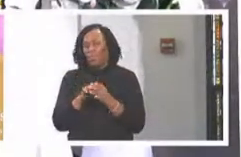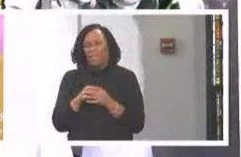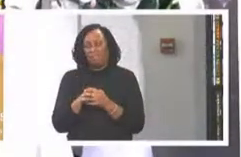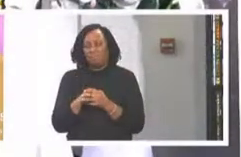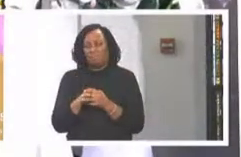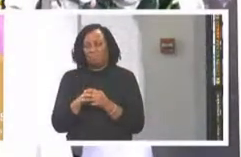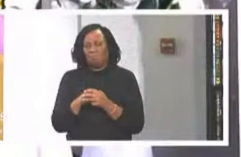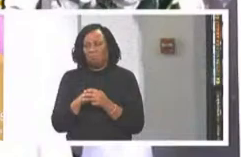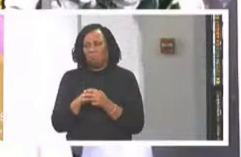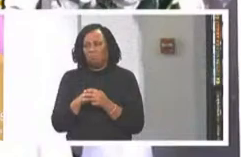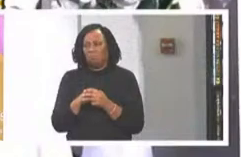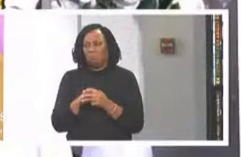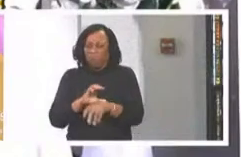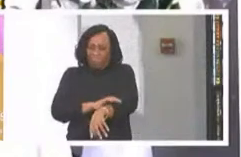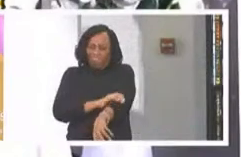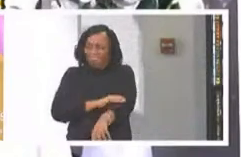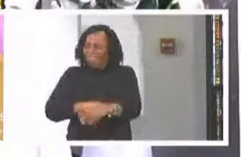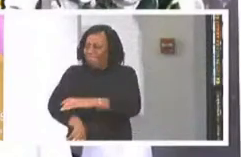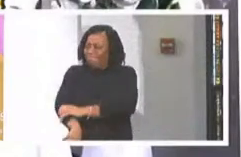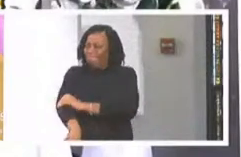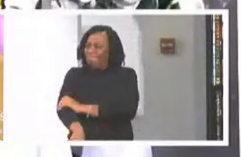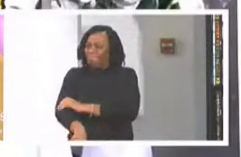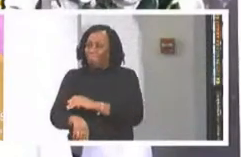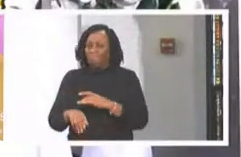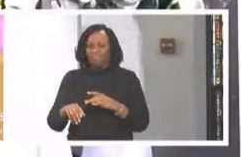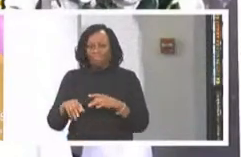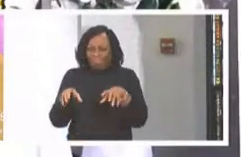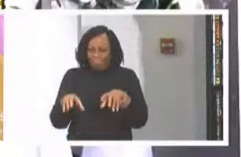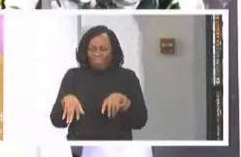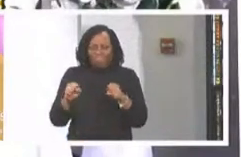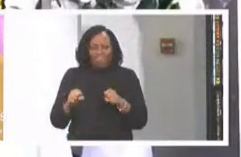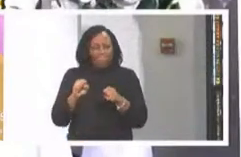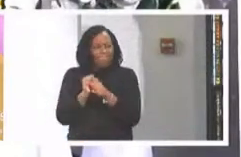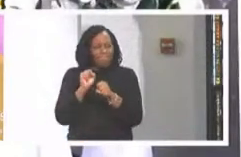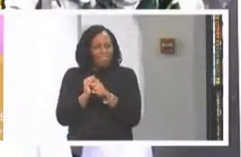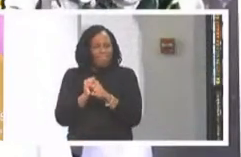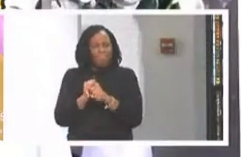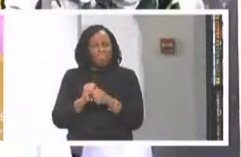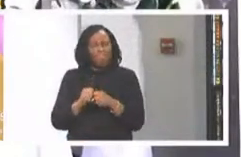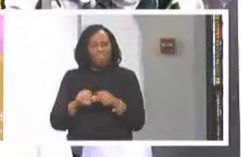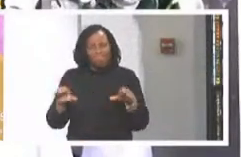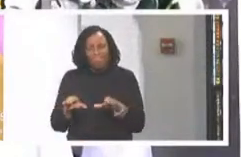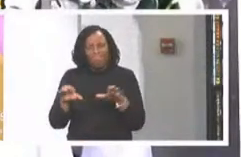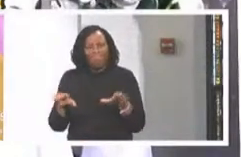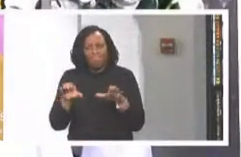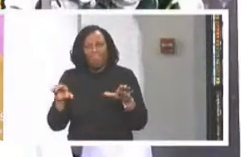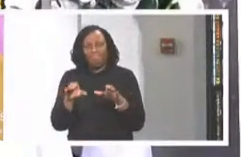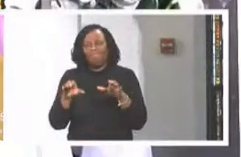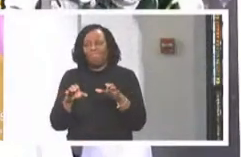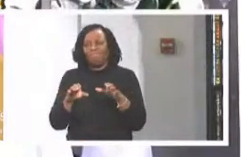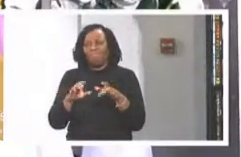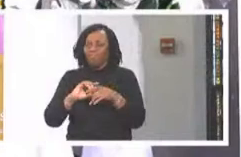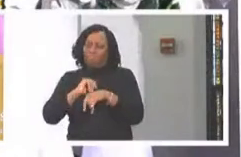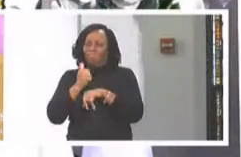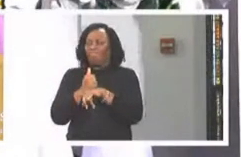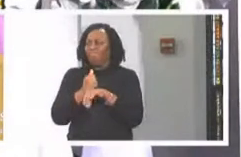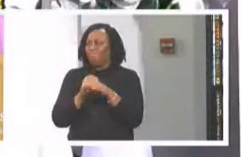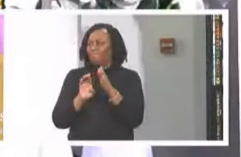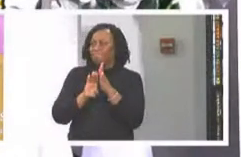do that. Roll up your sleeves and get busy working to build God's